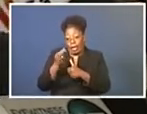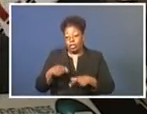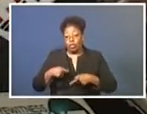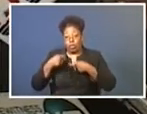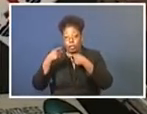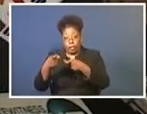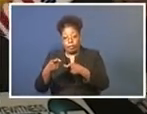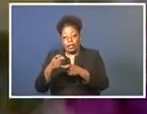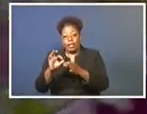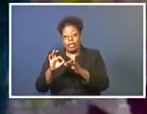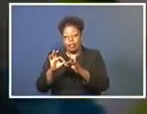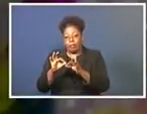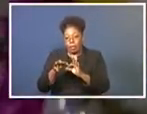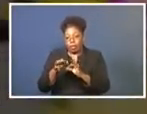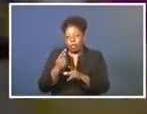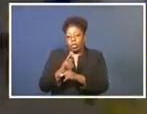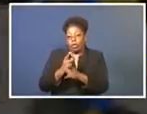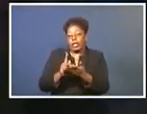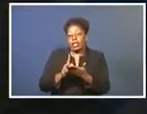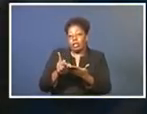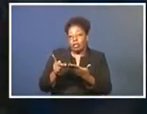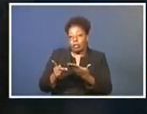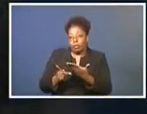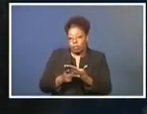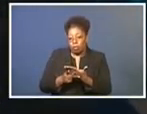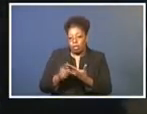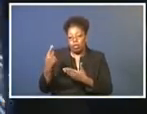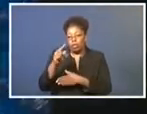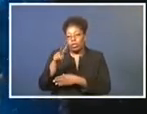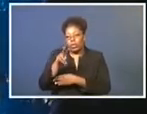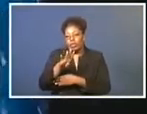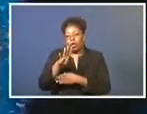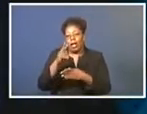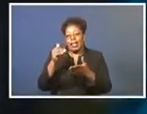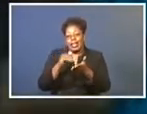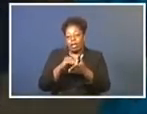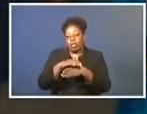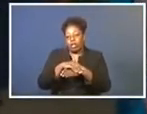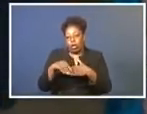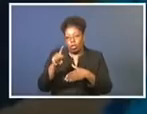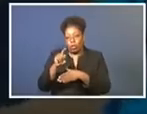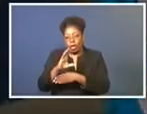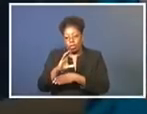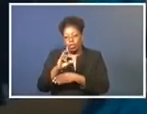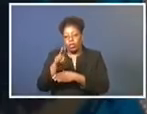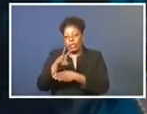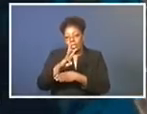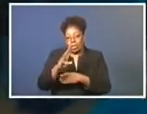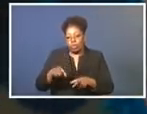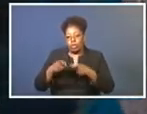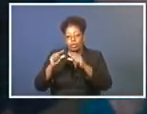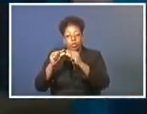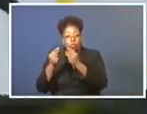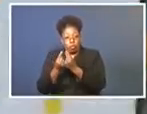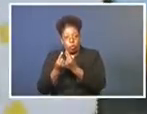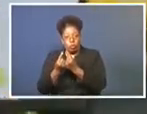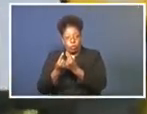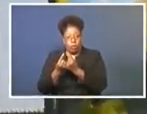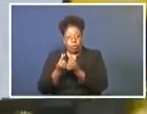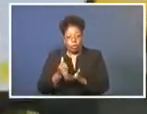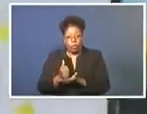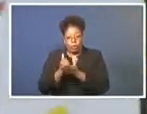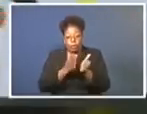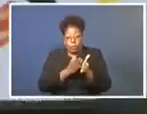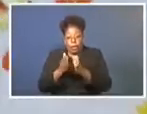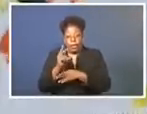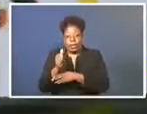the corrected production. The production was only $24,000. $126,000 was given to the groups, which has a stipend for them to